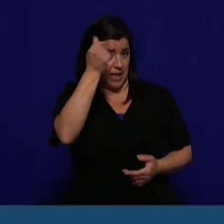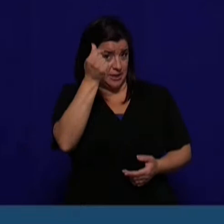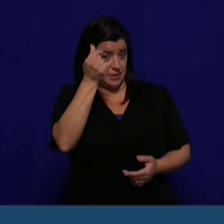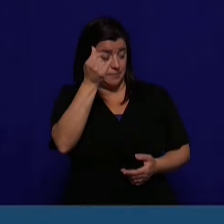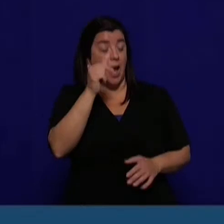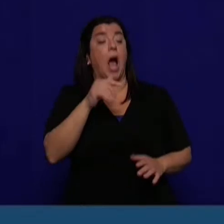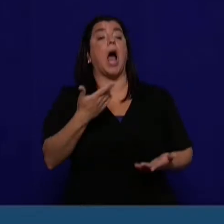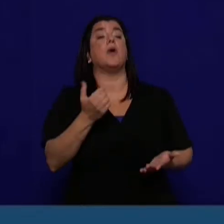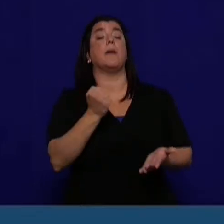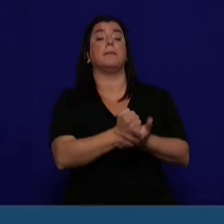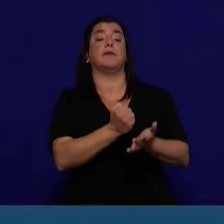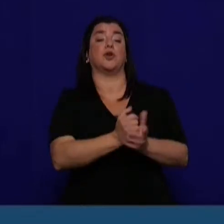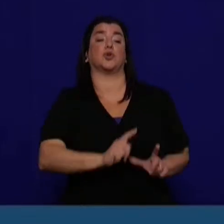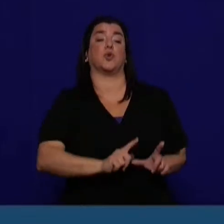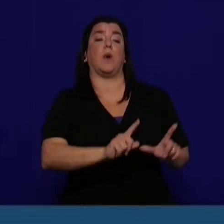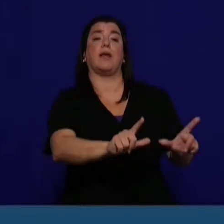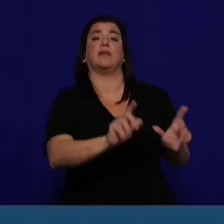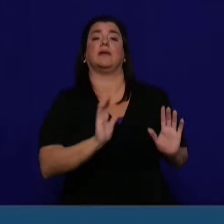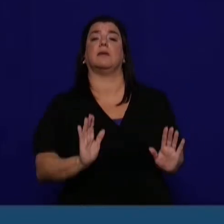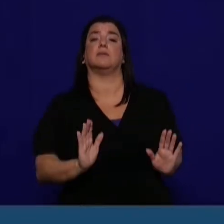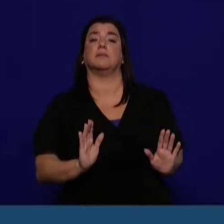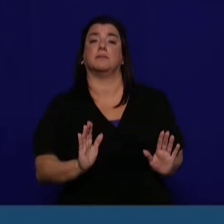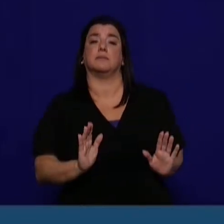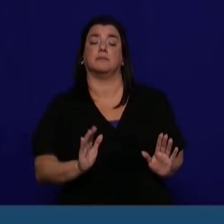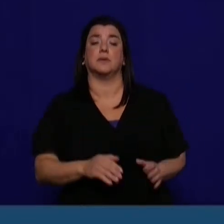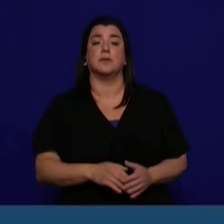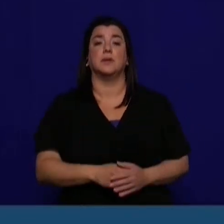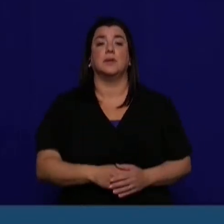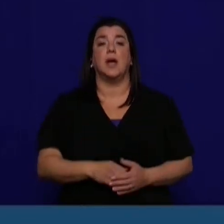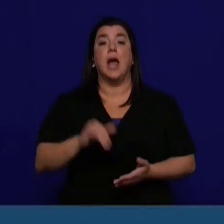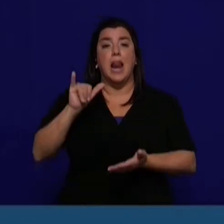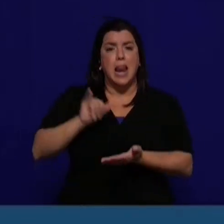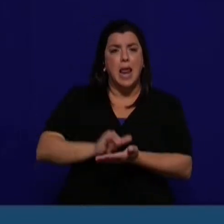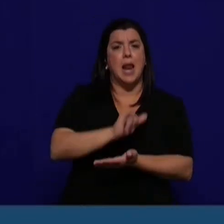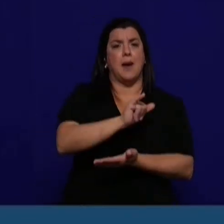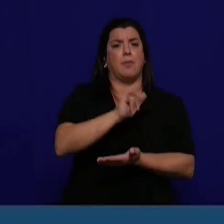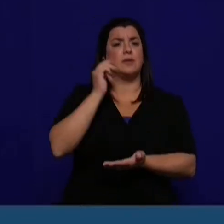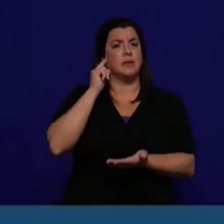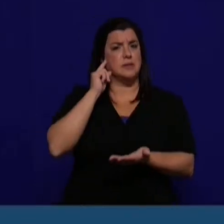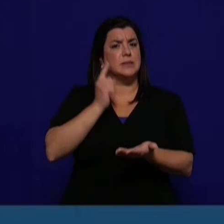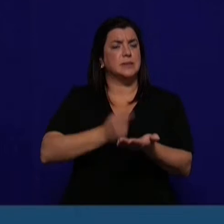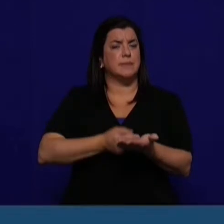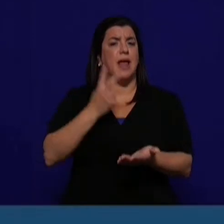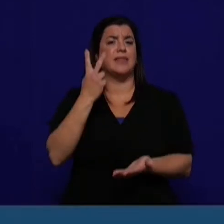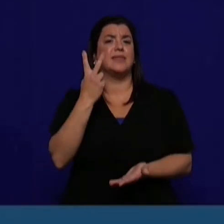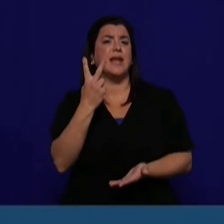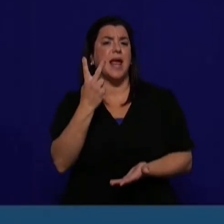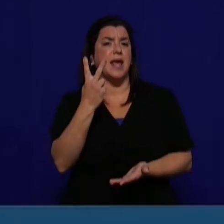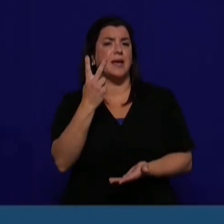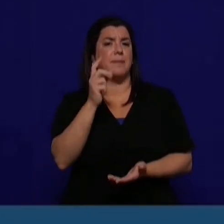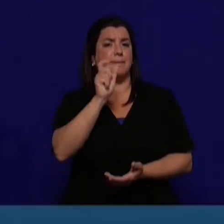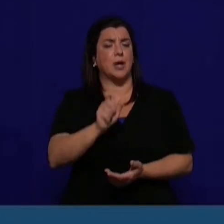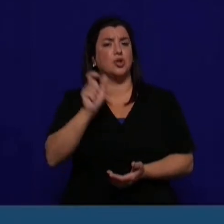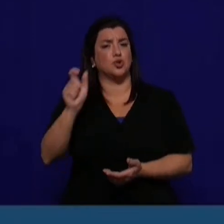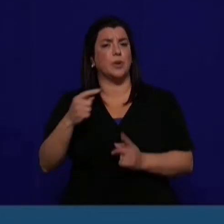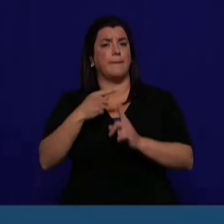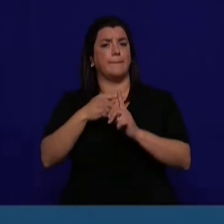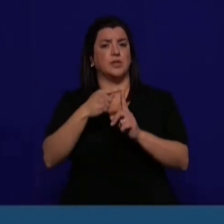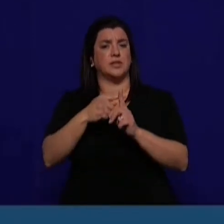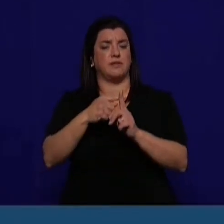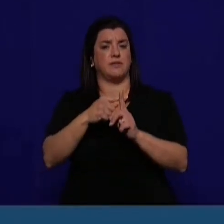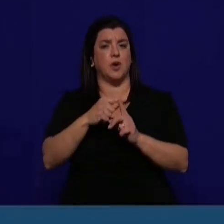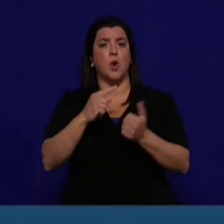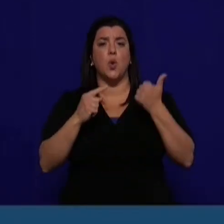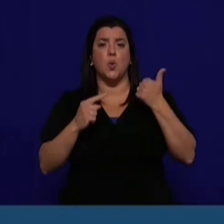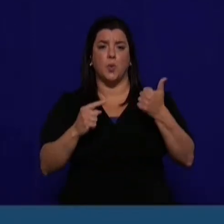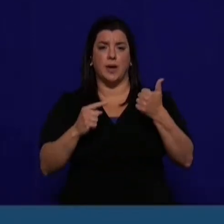Fatti, fl-ajruport kellna żewġ każijiet li ħarġu pożittivi li dawn ġew wieħed mill-Bulgarija u persuna oħra